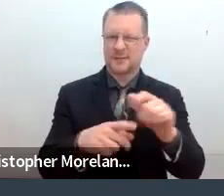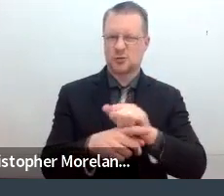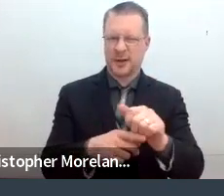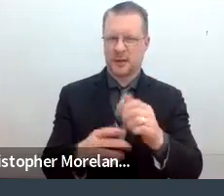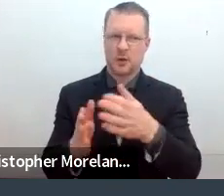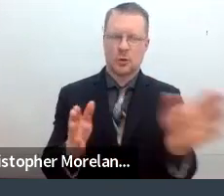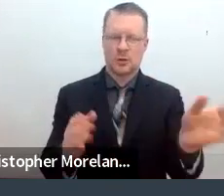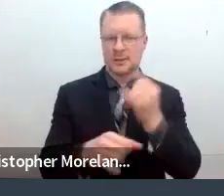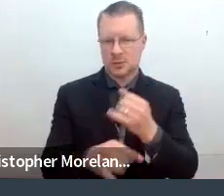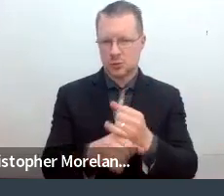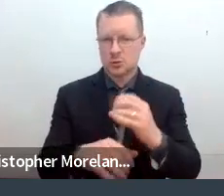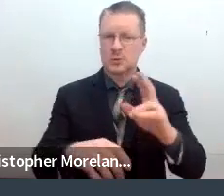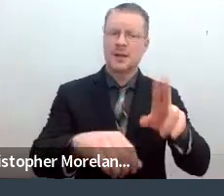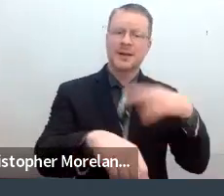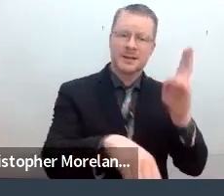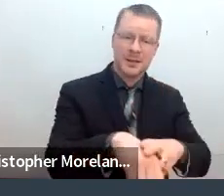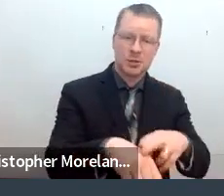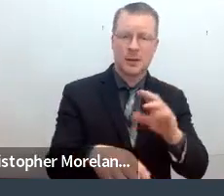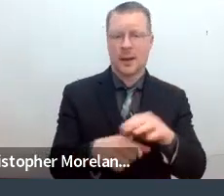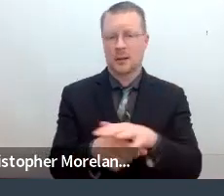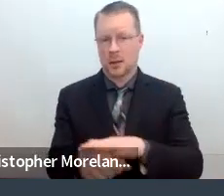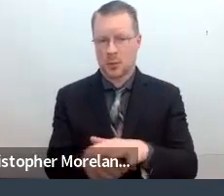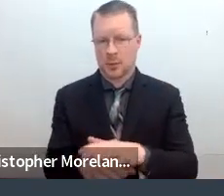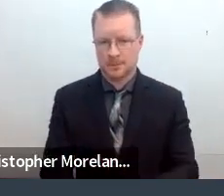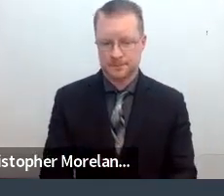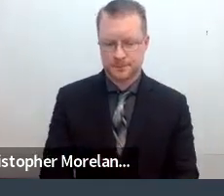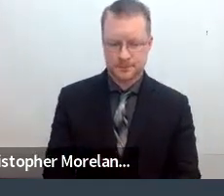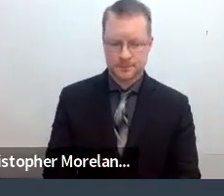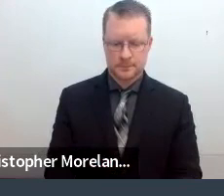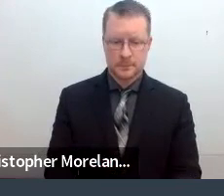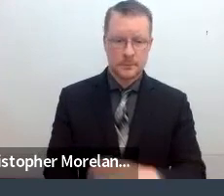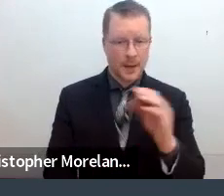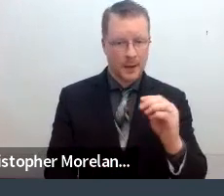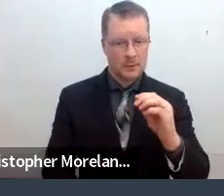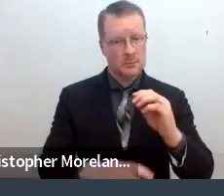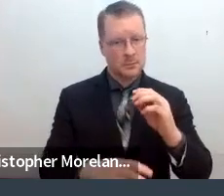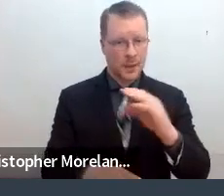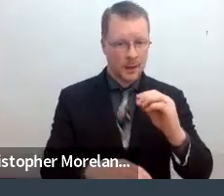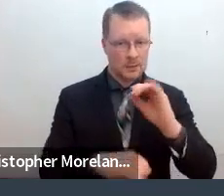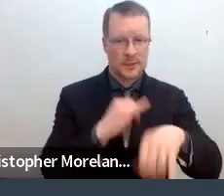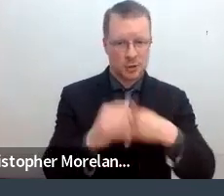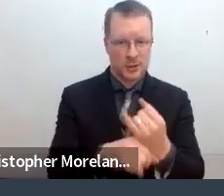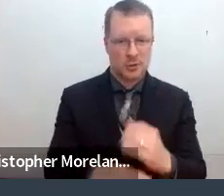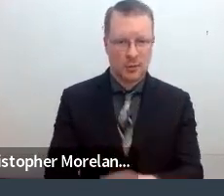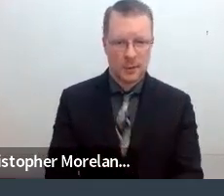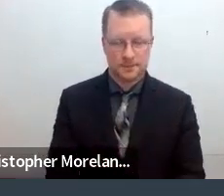So I'm advocating incorporating this type of training across the